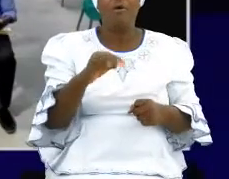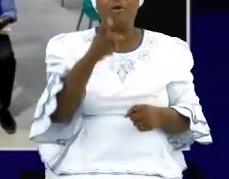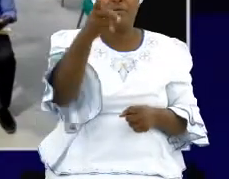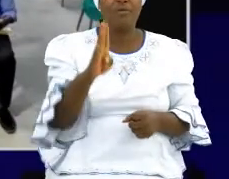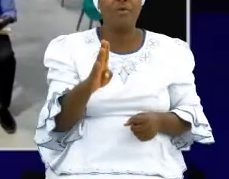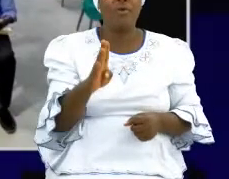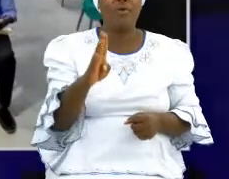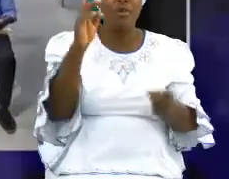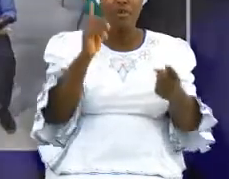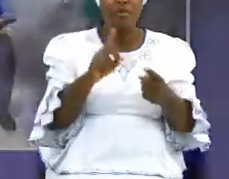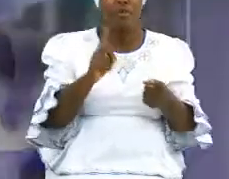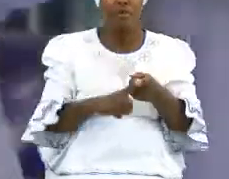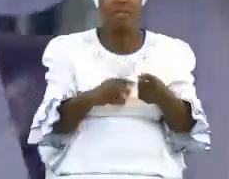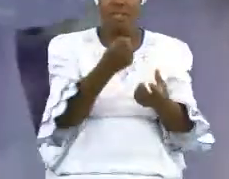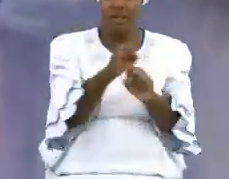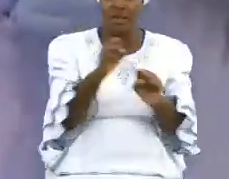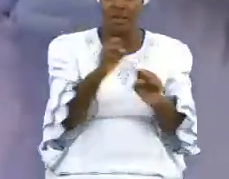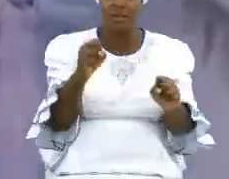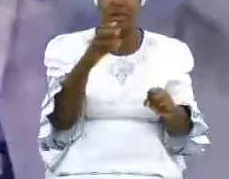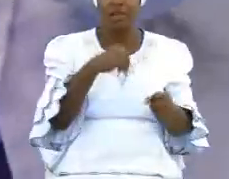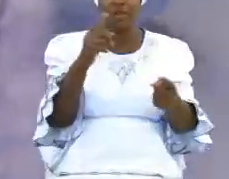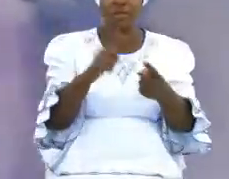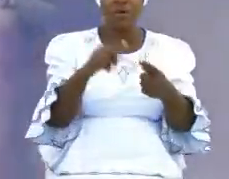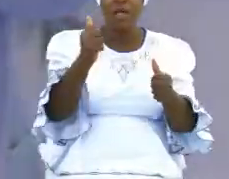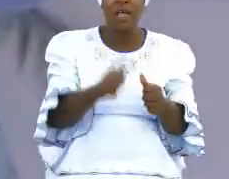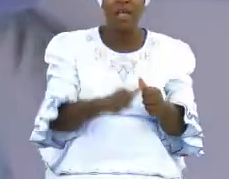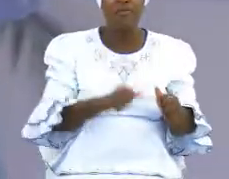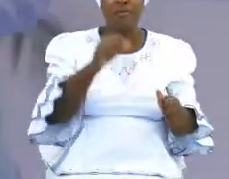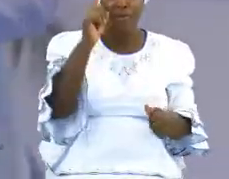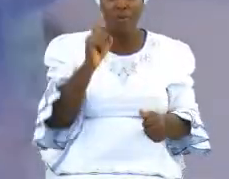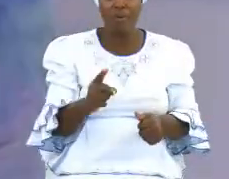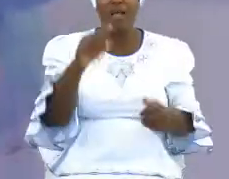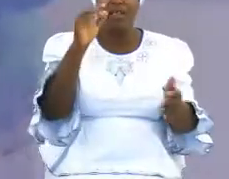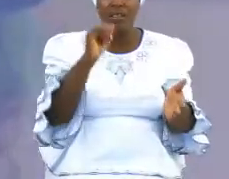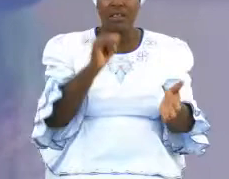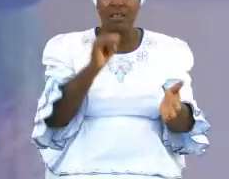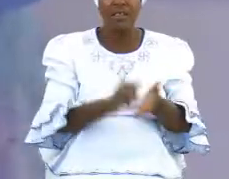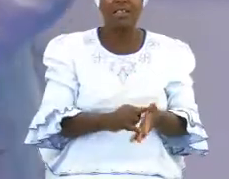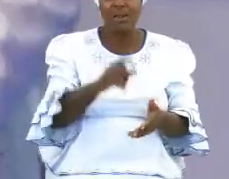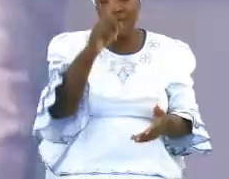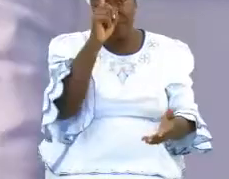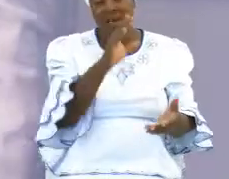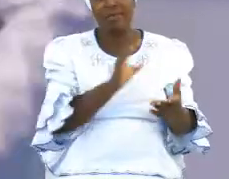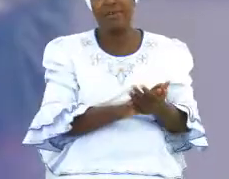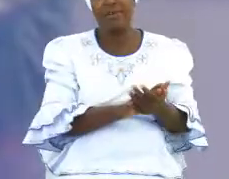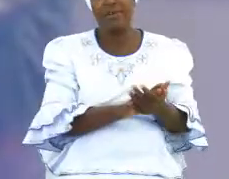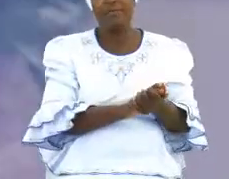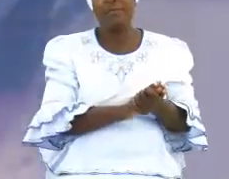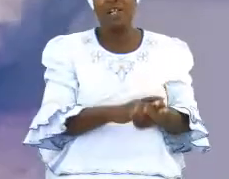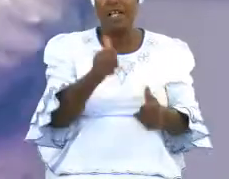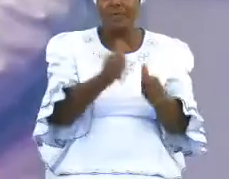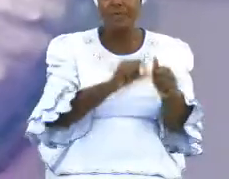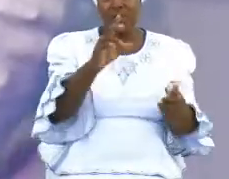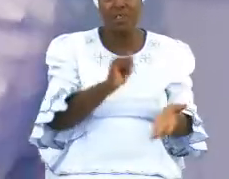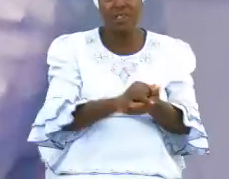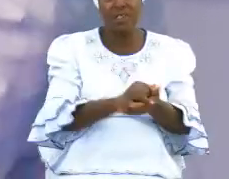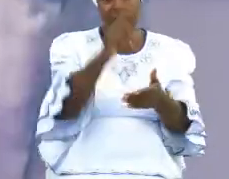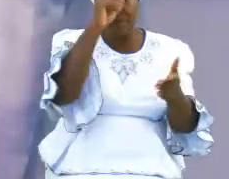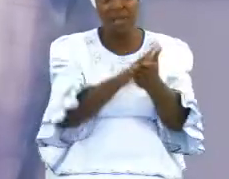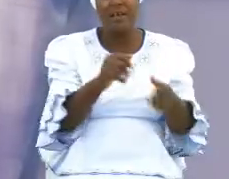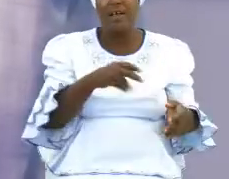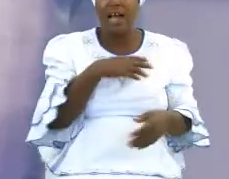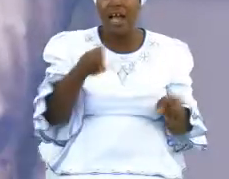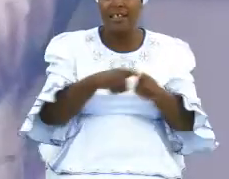unto salvation to everyone that believeth. Everyone that believeth. As the door